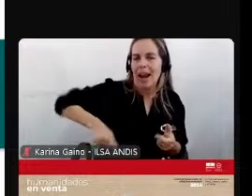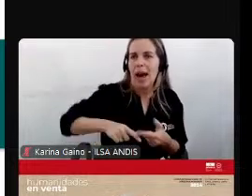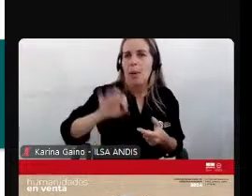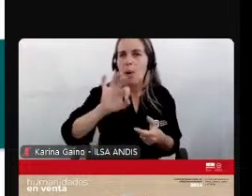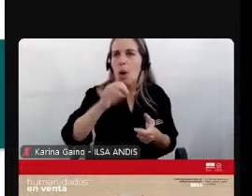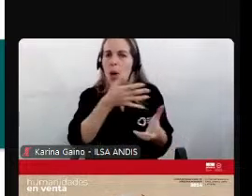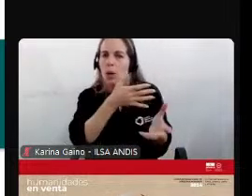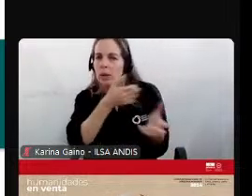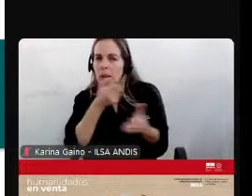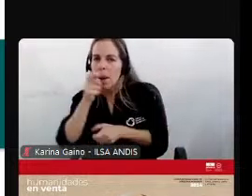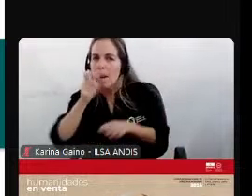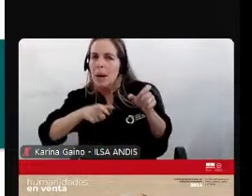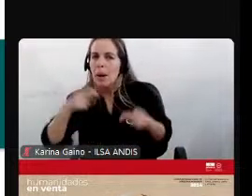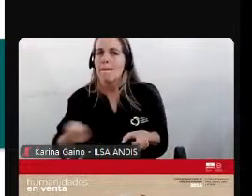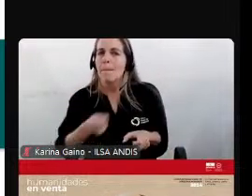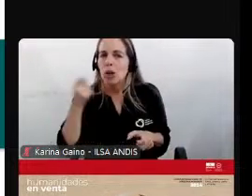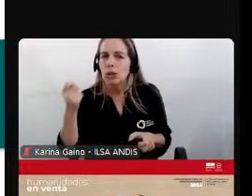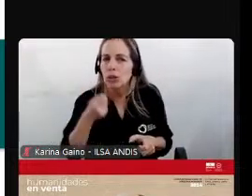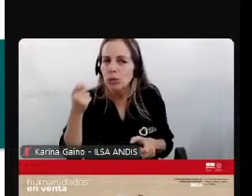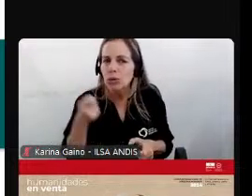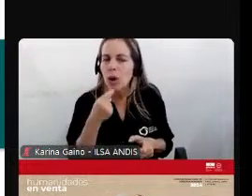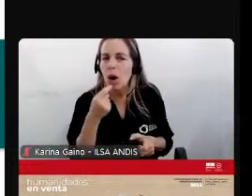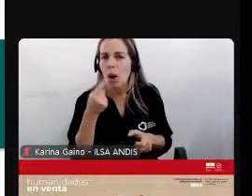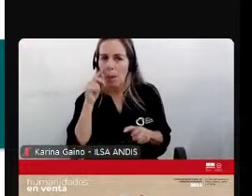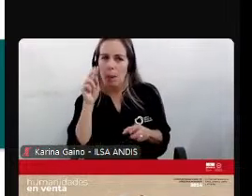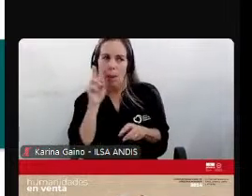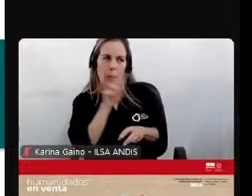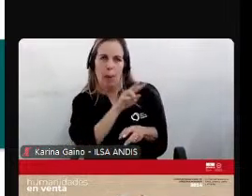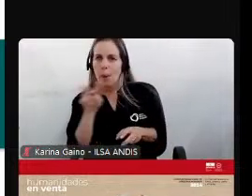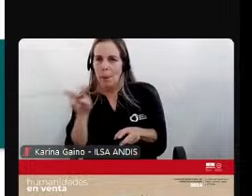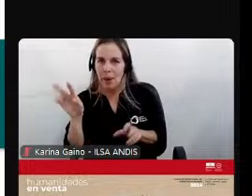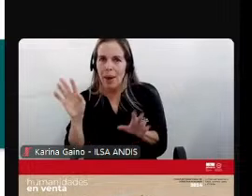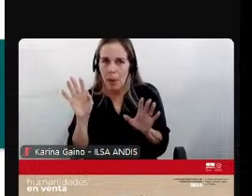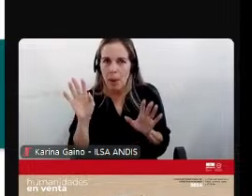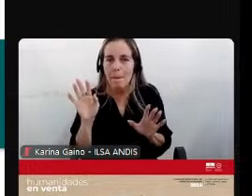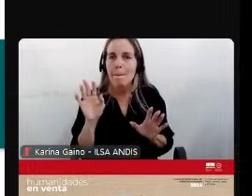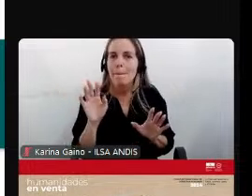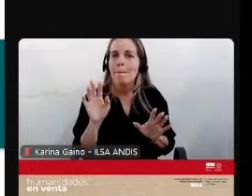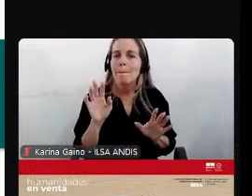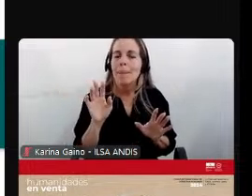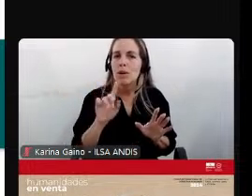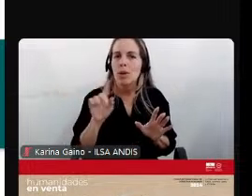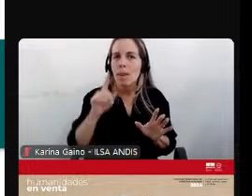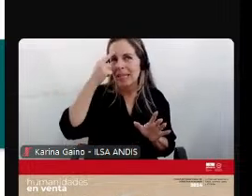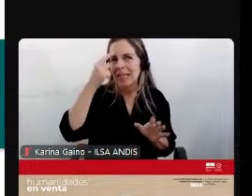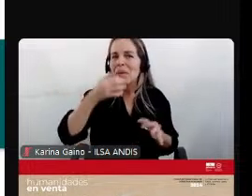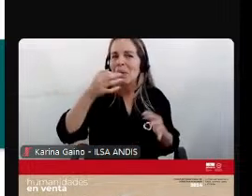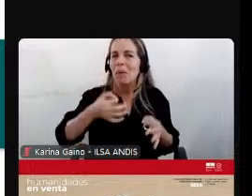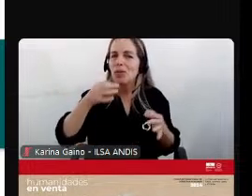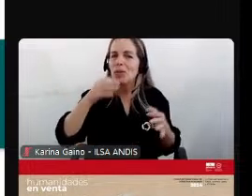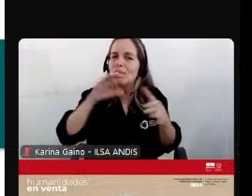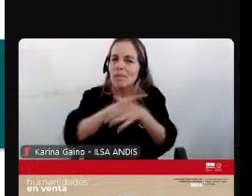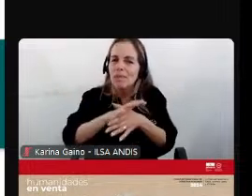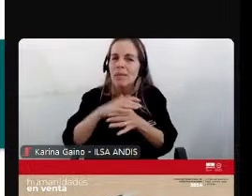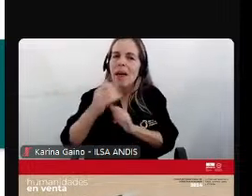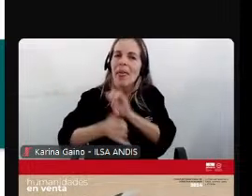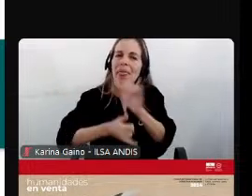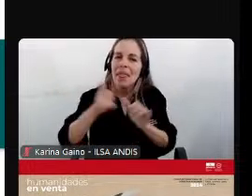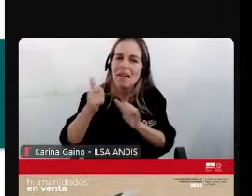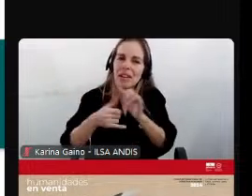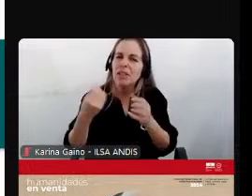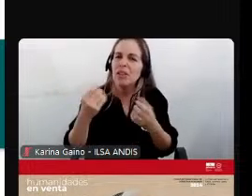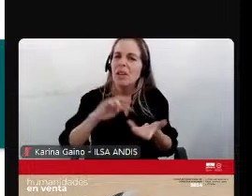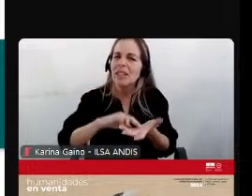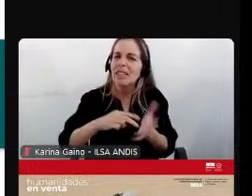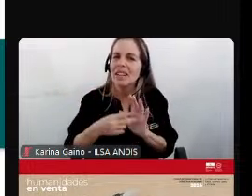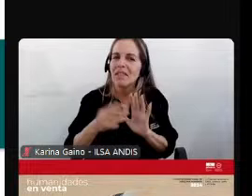what the actual definition is. And from our perspective, that really weakens the case for forced labor and can